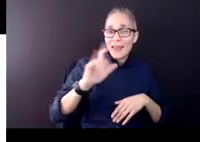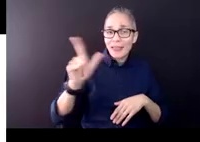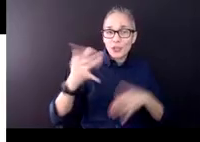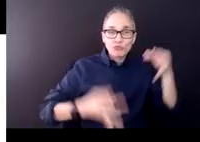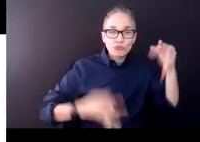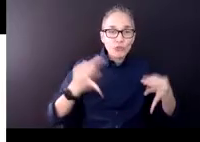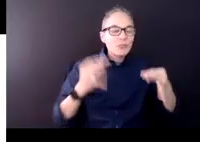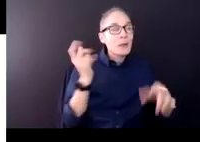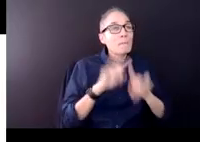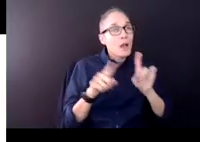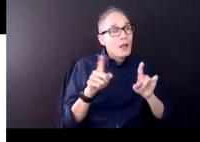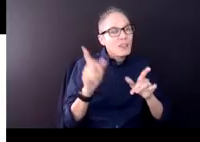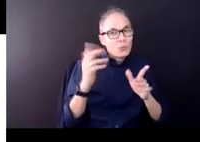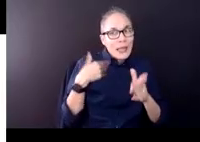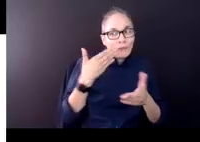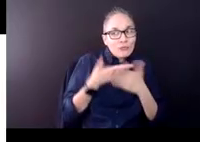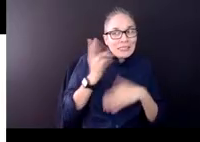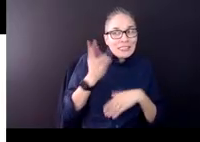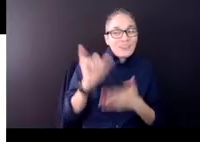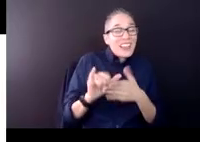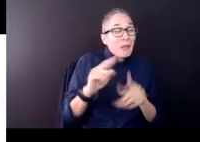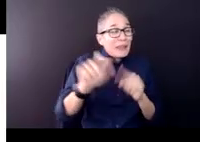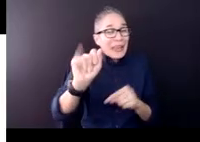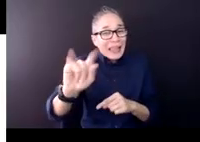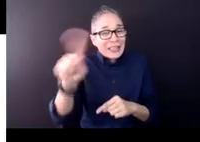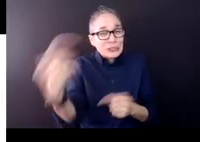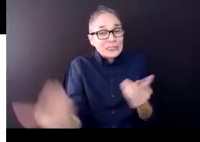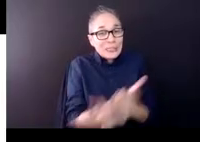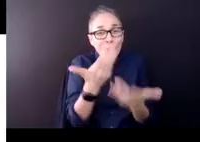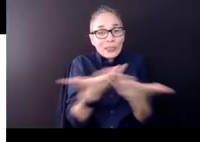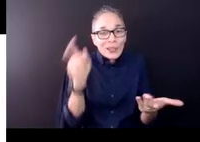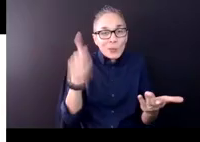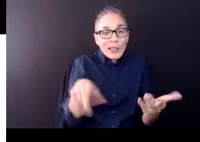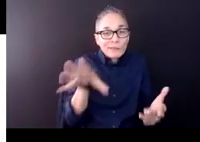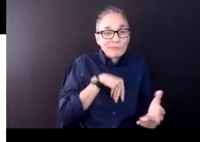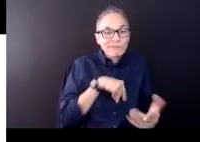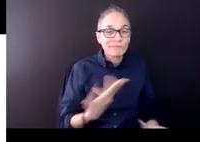great track record of that. AI is just a new thing that we have to